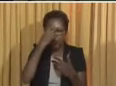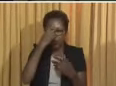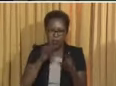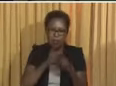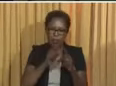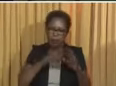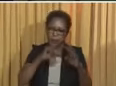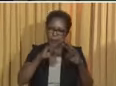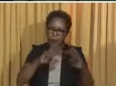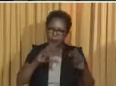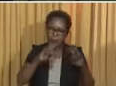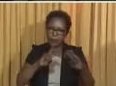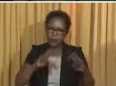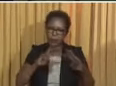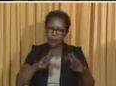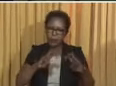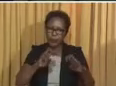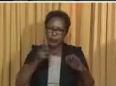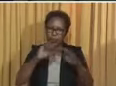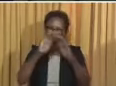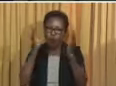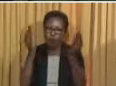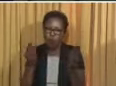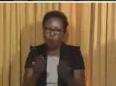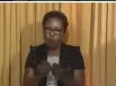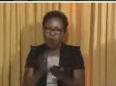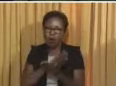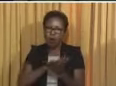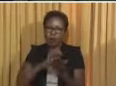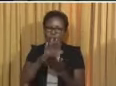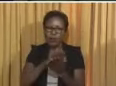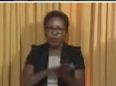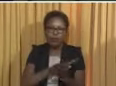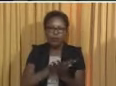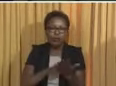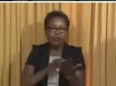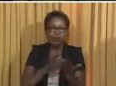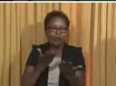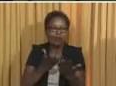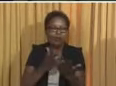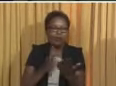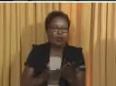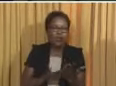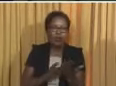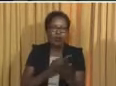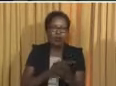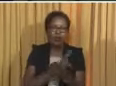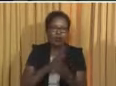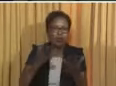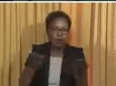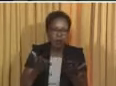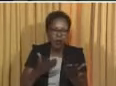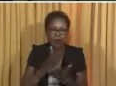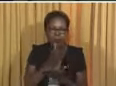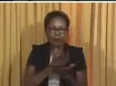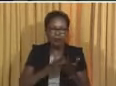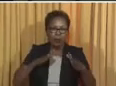few jurisdictions around the world where basic structure doctrine has been applied, while in others it has been rejected.